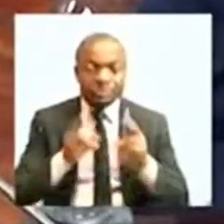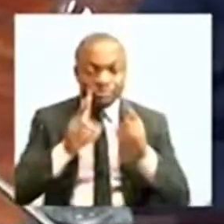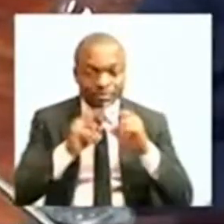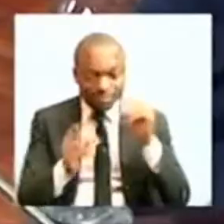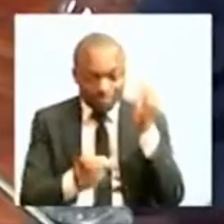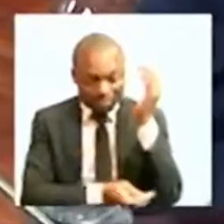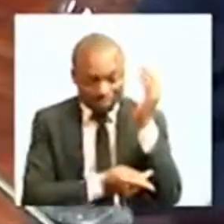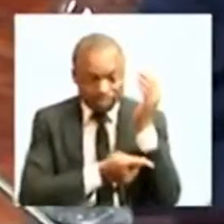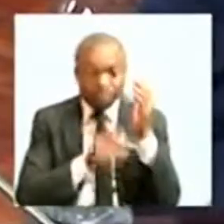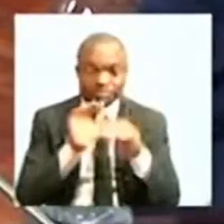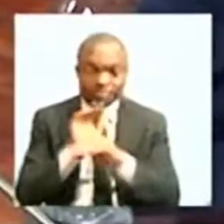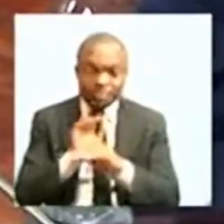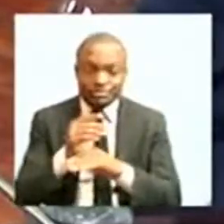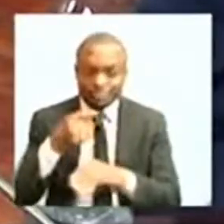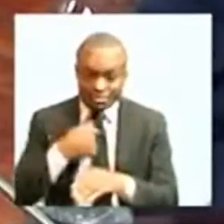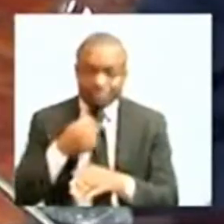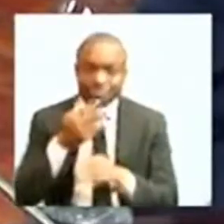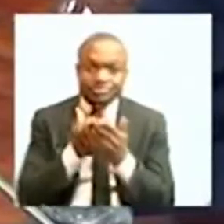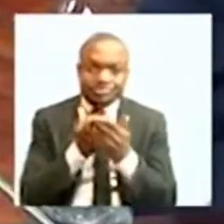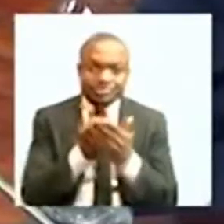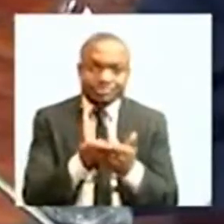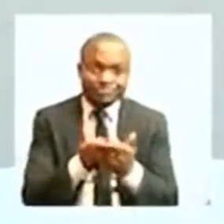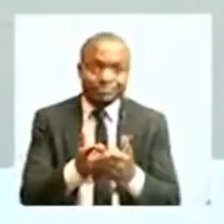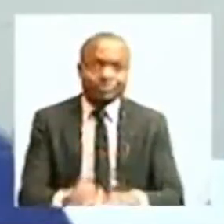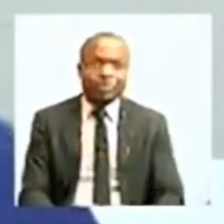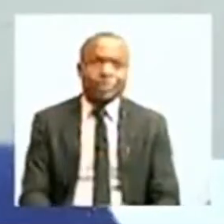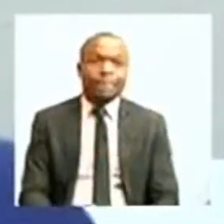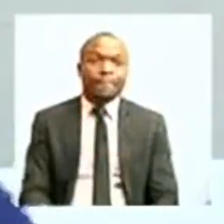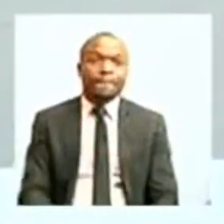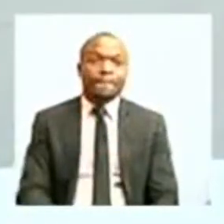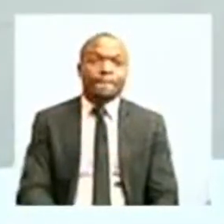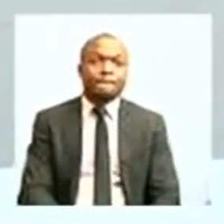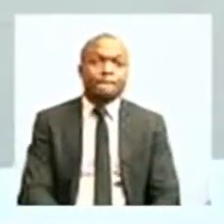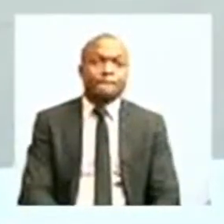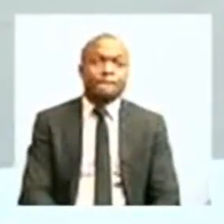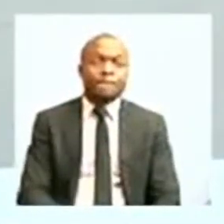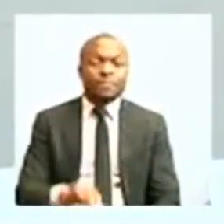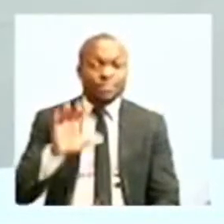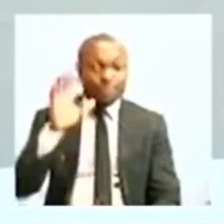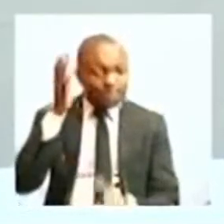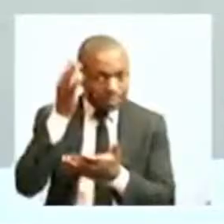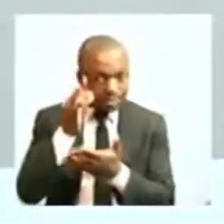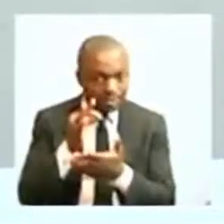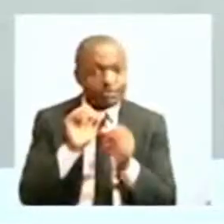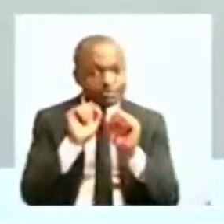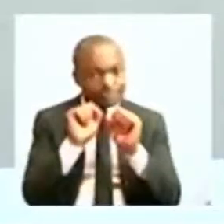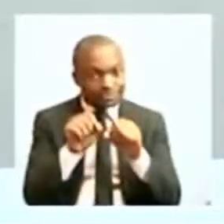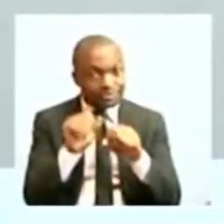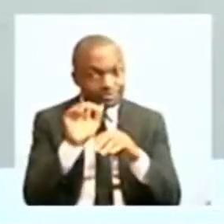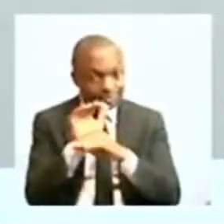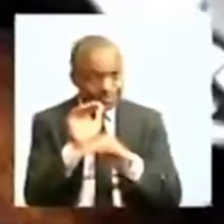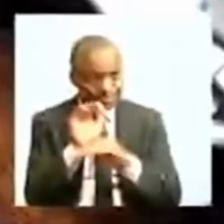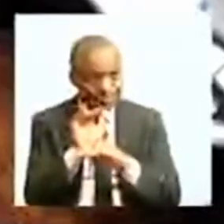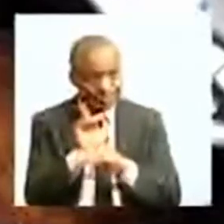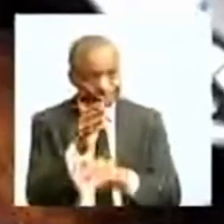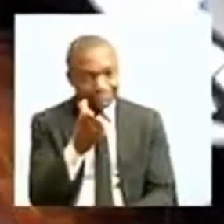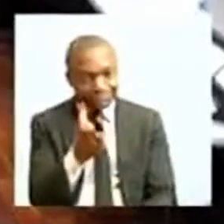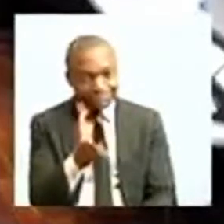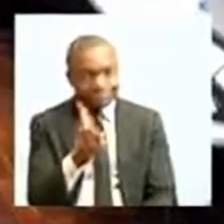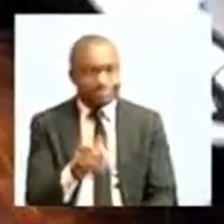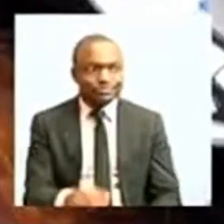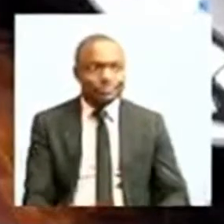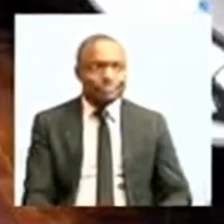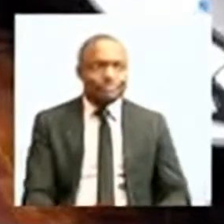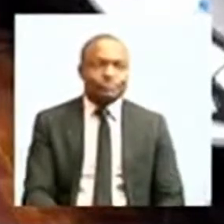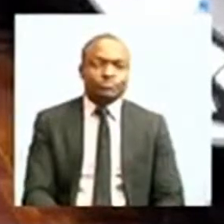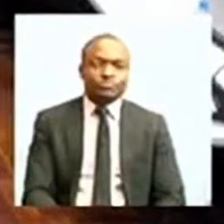otherwise from my end, I submit, Chairperson. Thank you. Clerk, you can make some comment of...